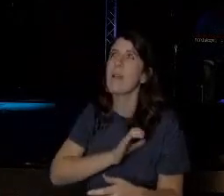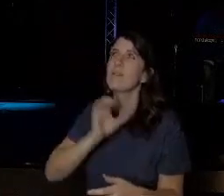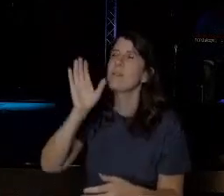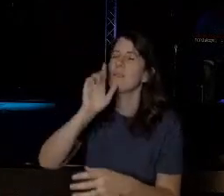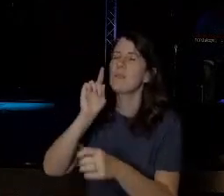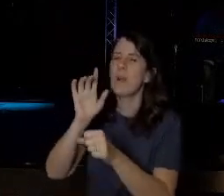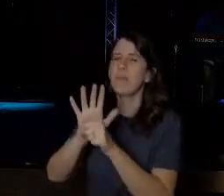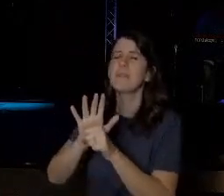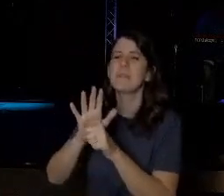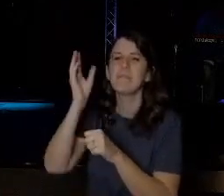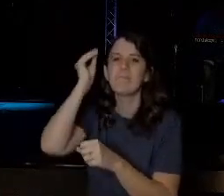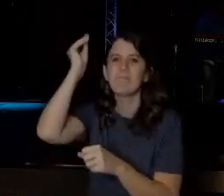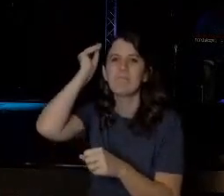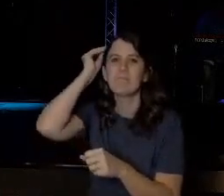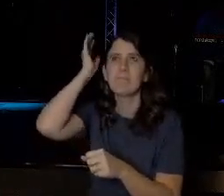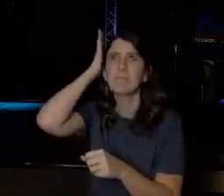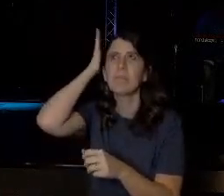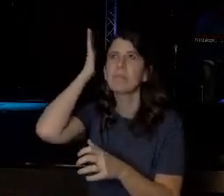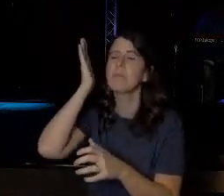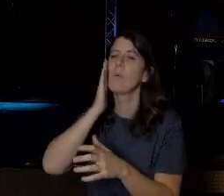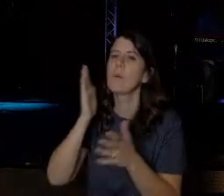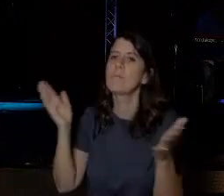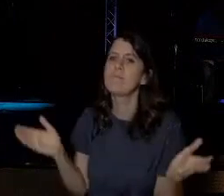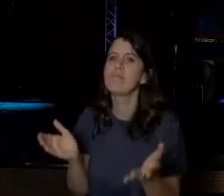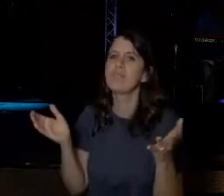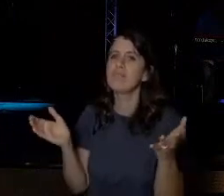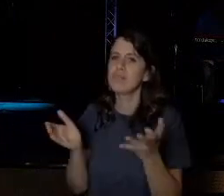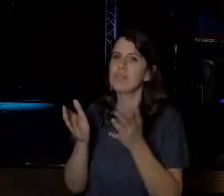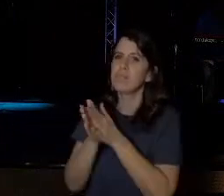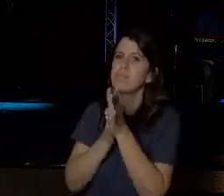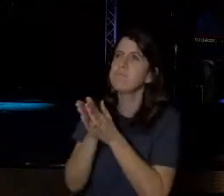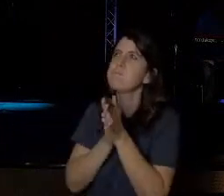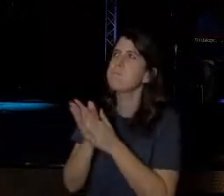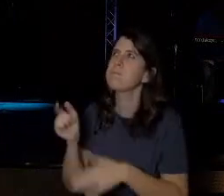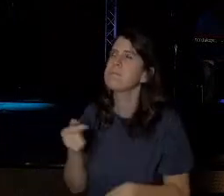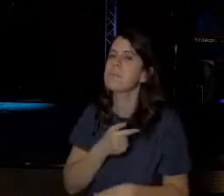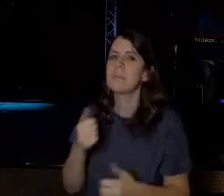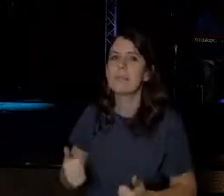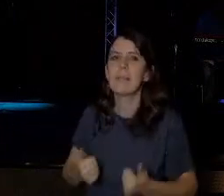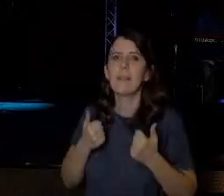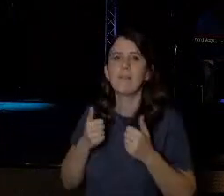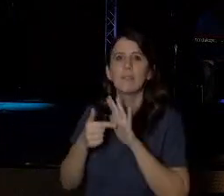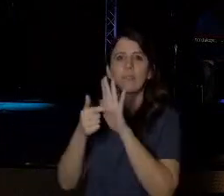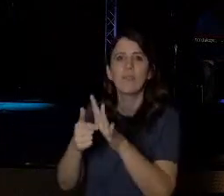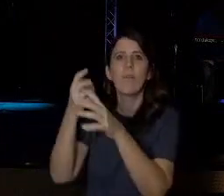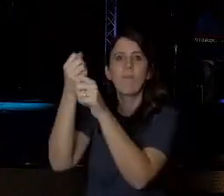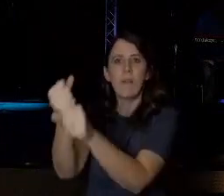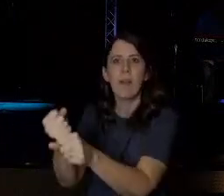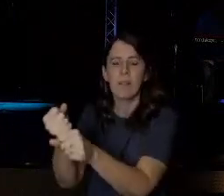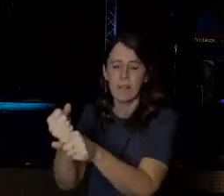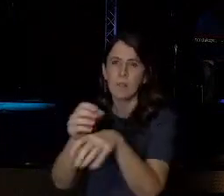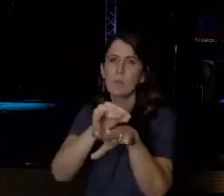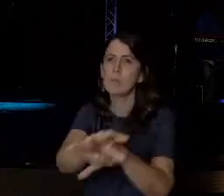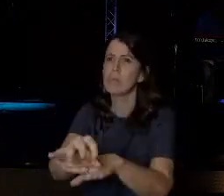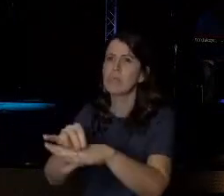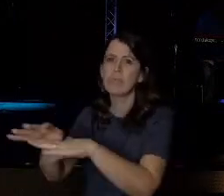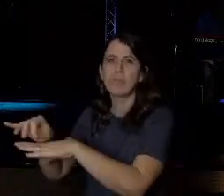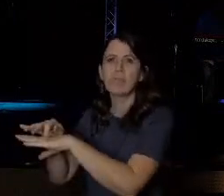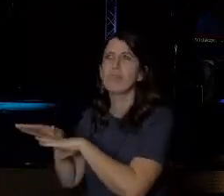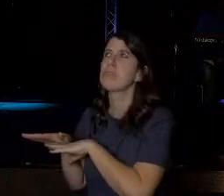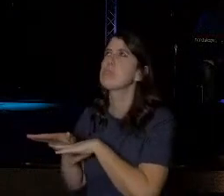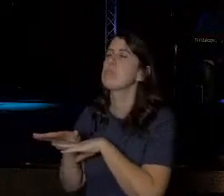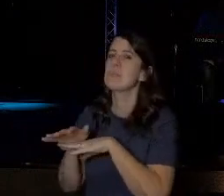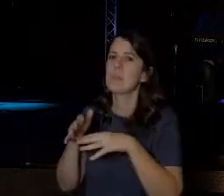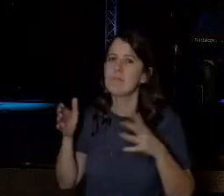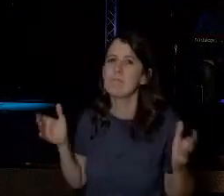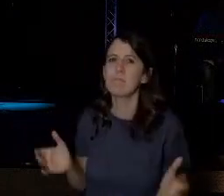say you will do would drive us, God. Would it push us forward to live in faith, to make a difference wherever we find ourselves, God? Will you just be